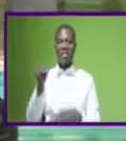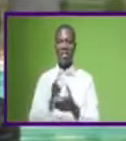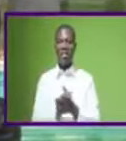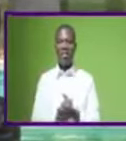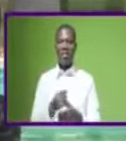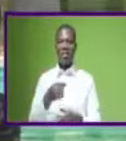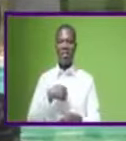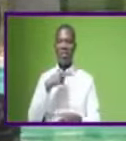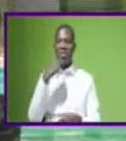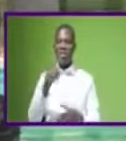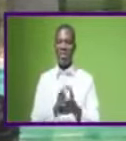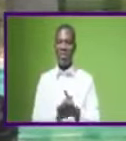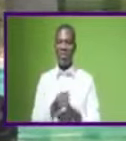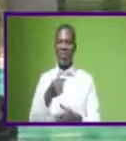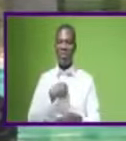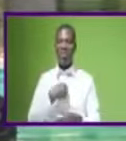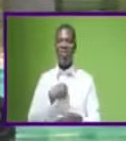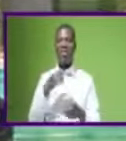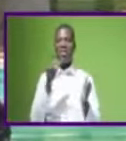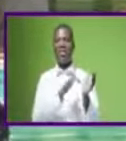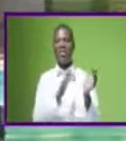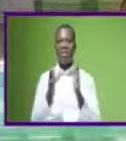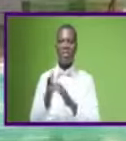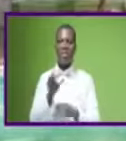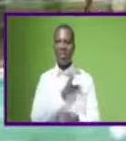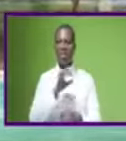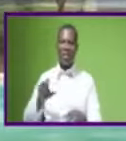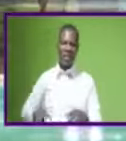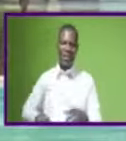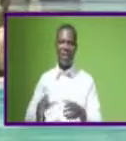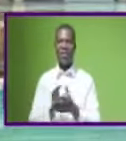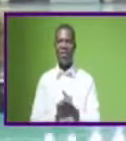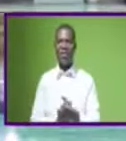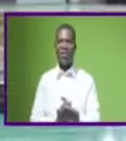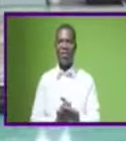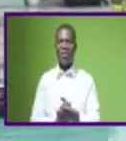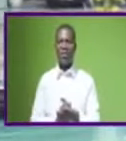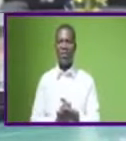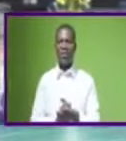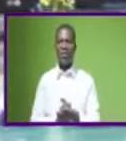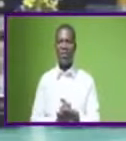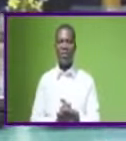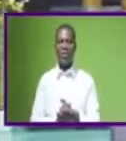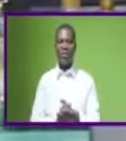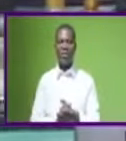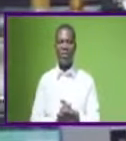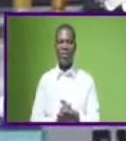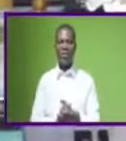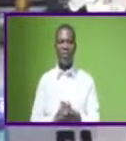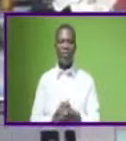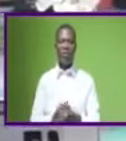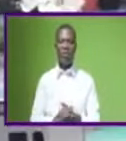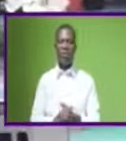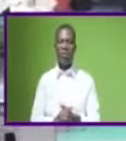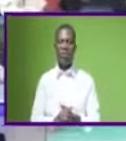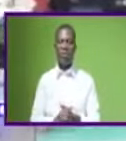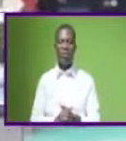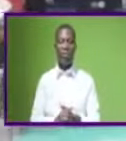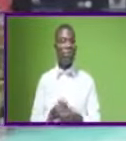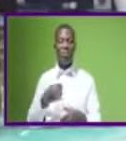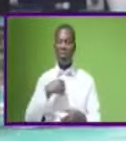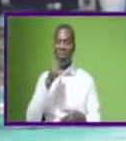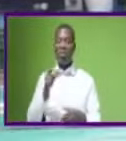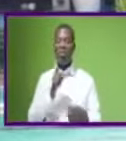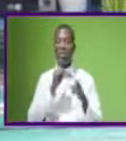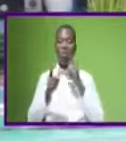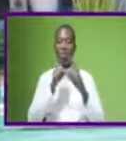That's a messy many years. One cassa, maybe. Me young cassa, you wait there, ma'am, where you can get